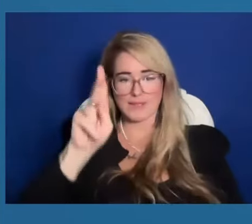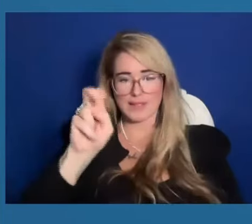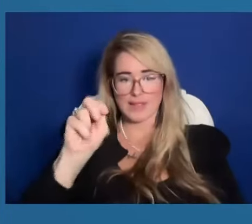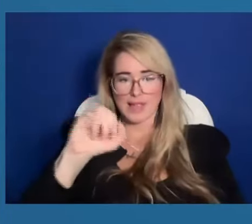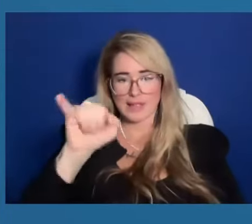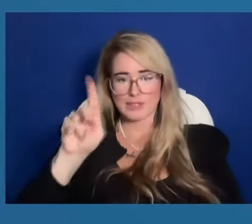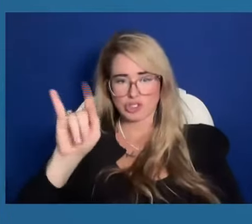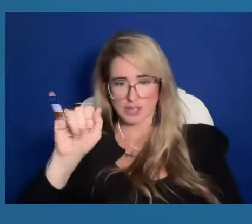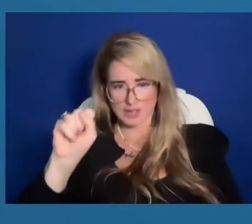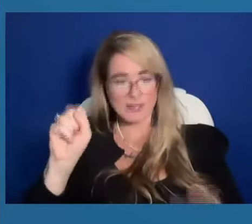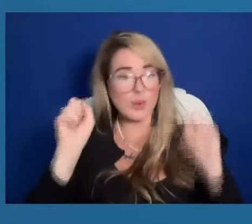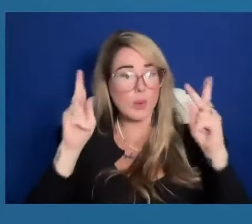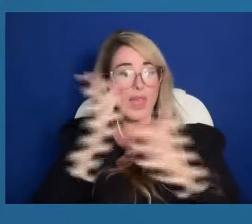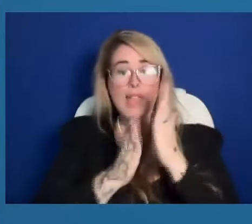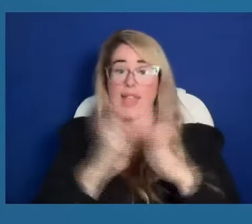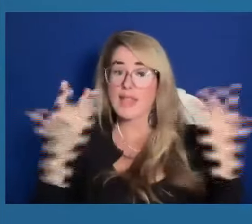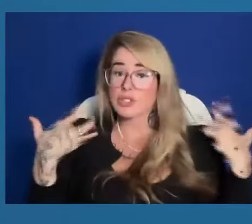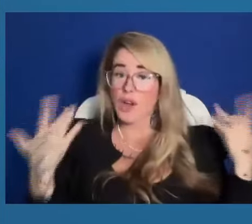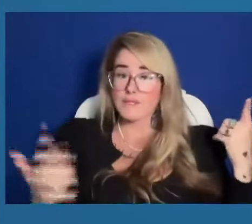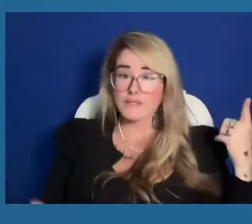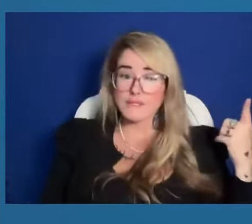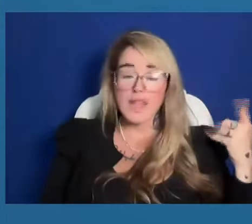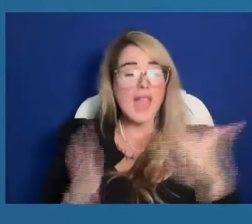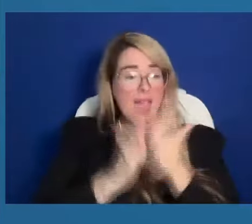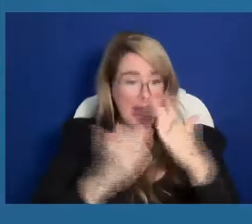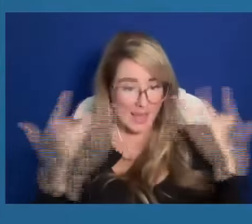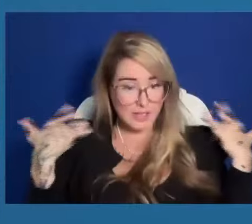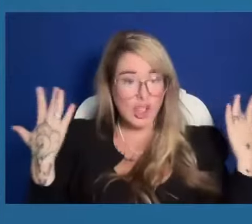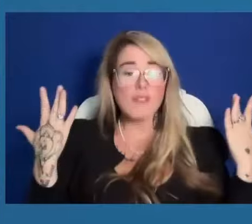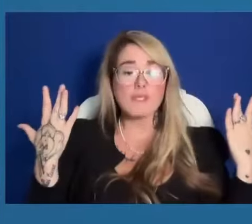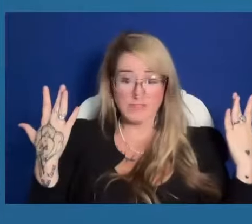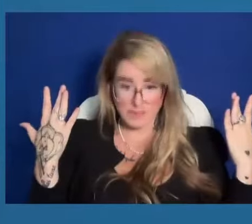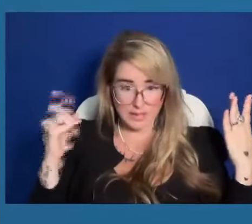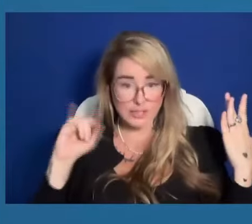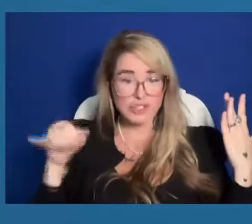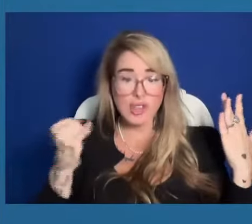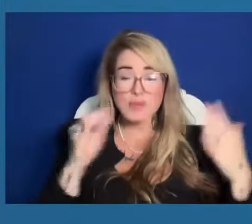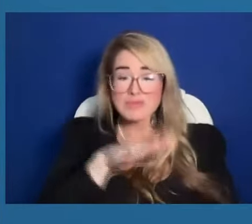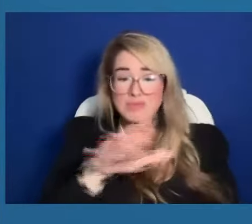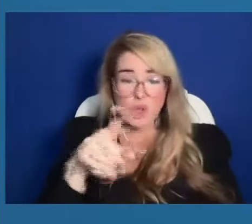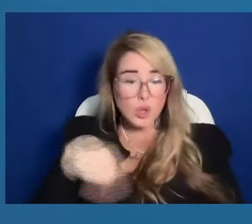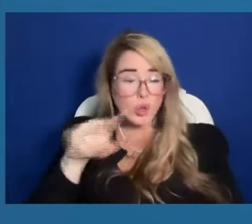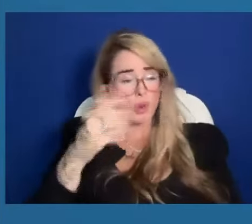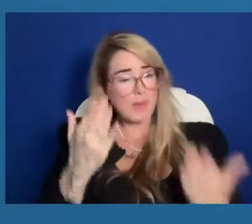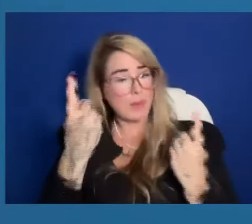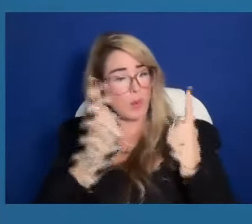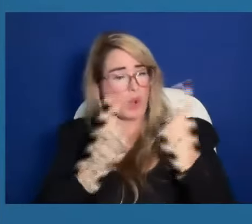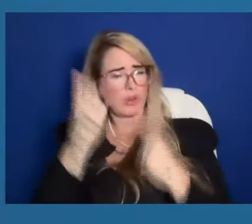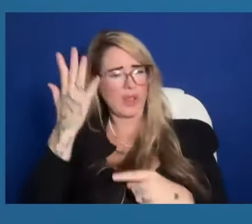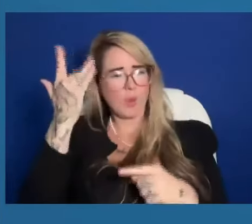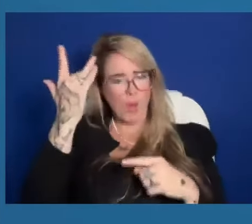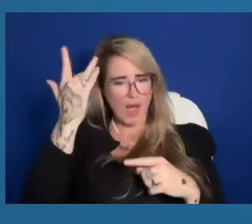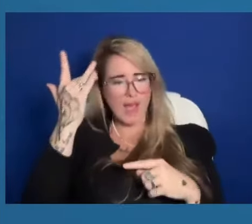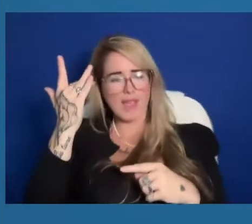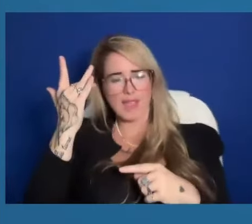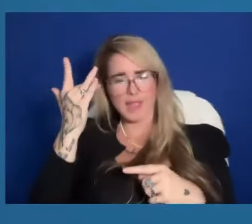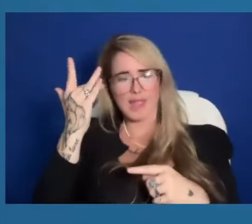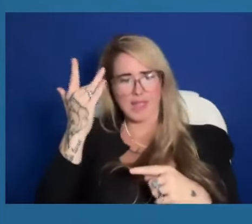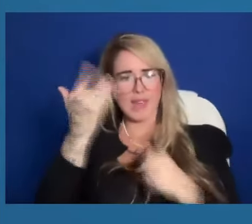All right, hands off. Hands off. Yo, you may be wondering why the